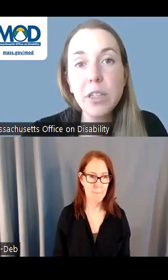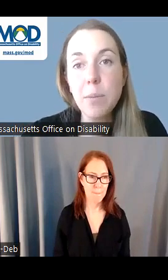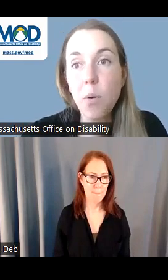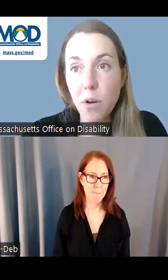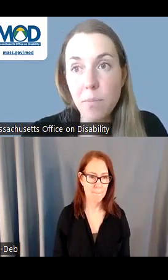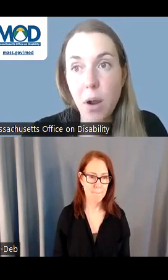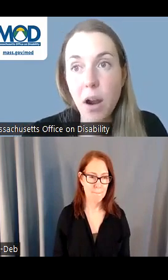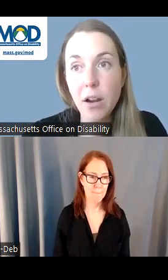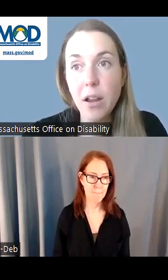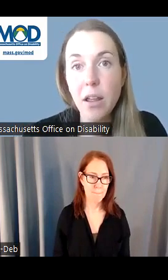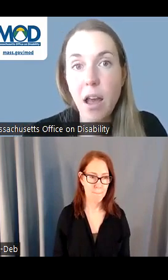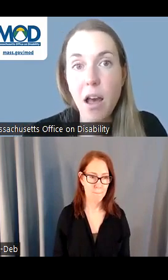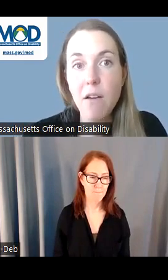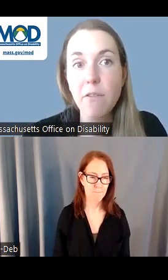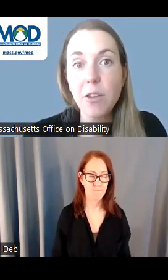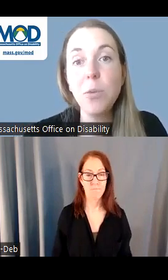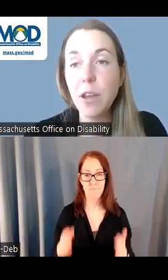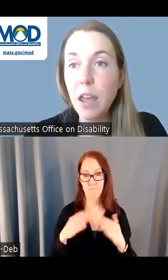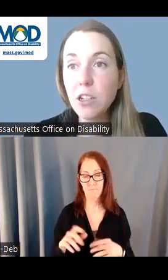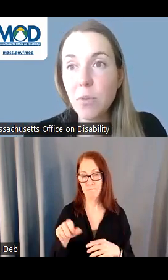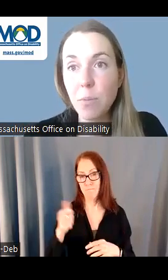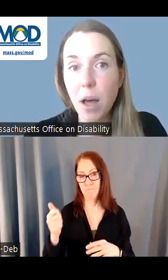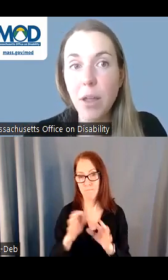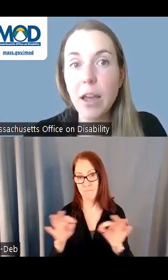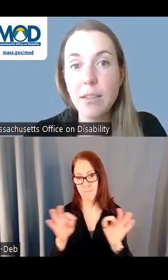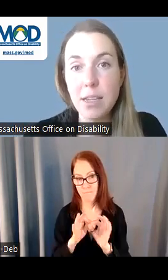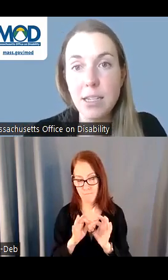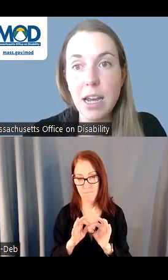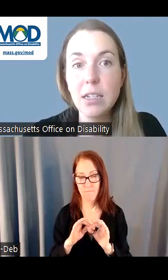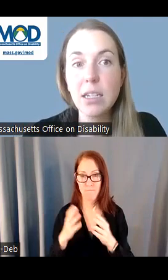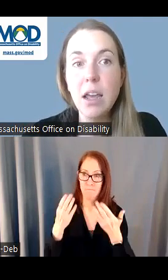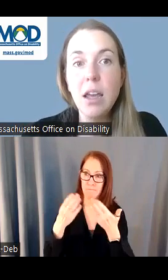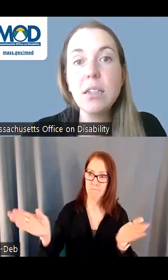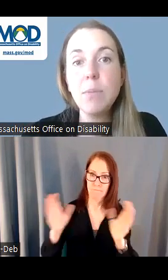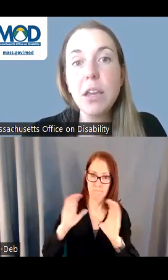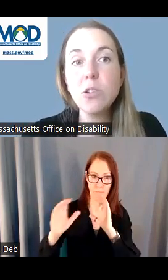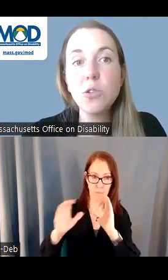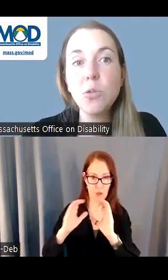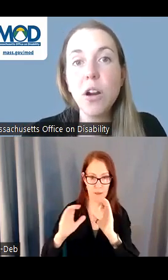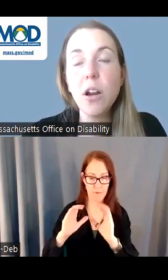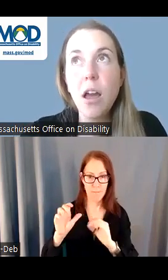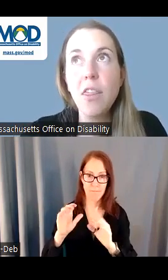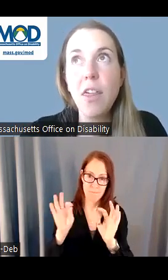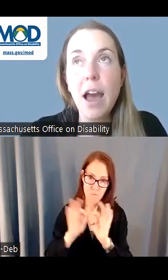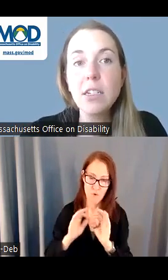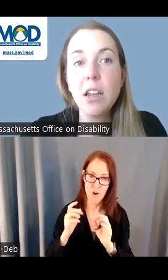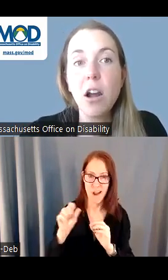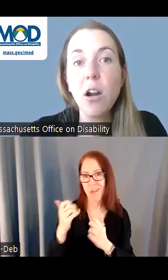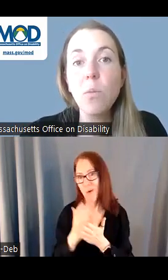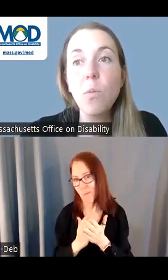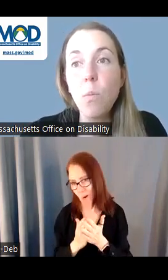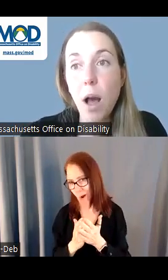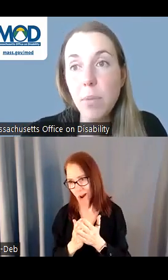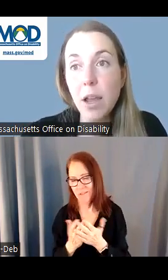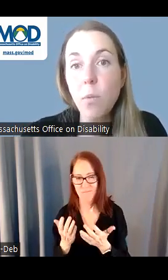Another really important part of communication with the public these days is making sure that